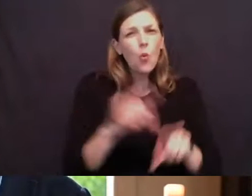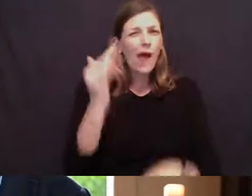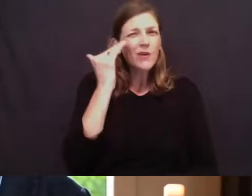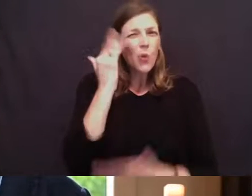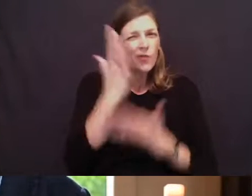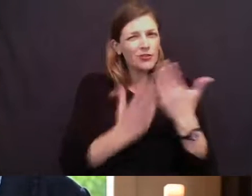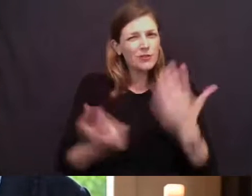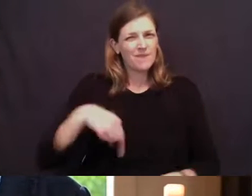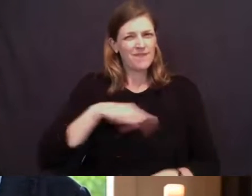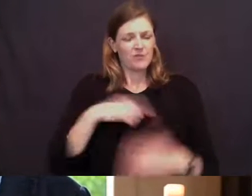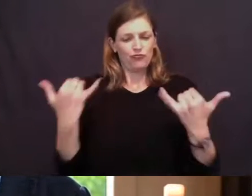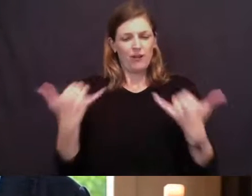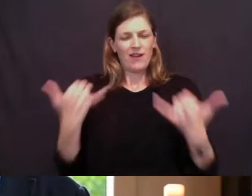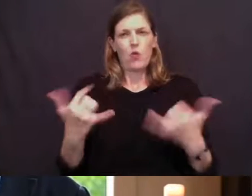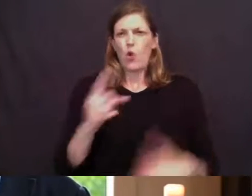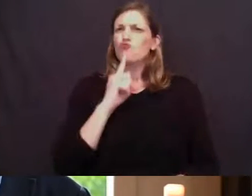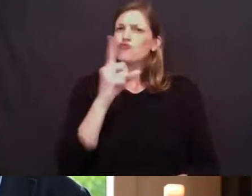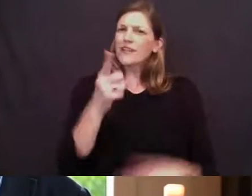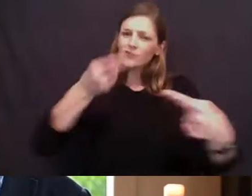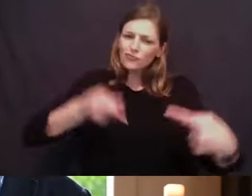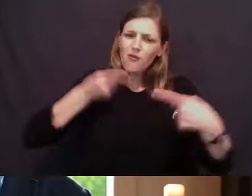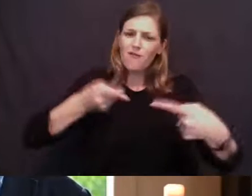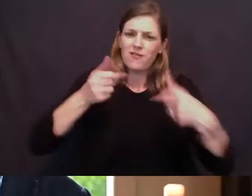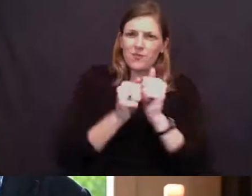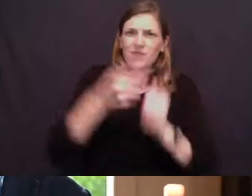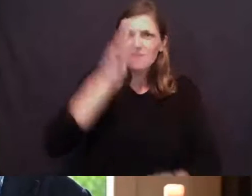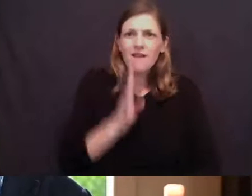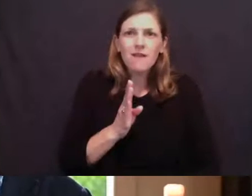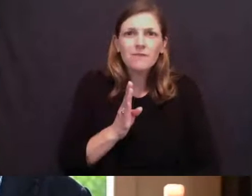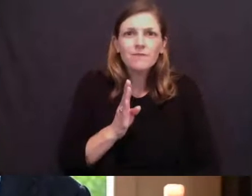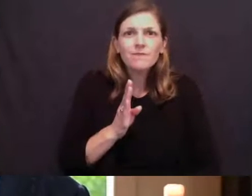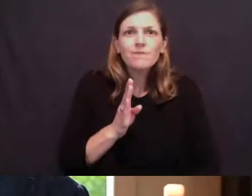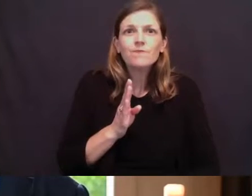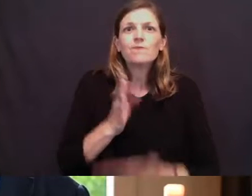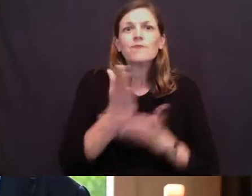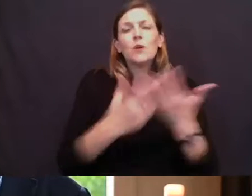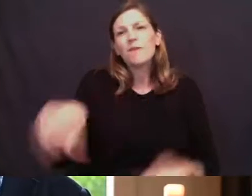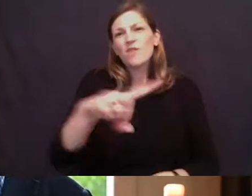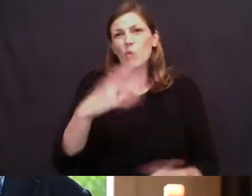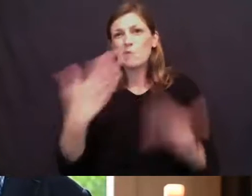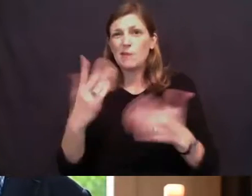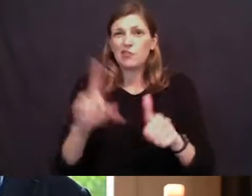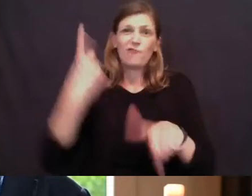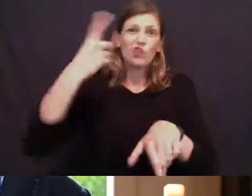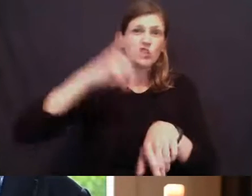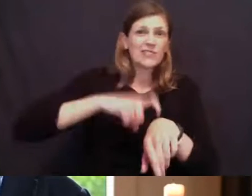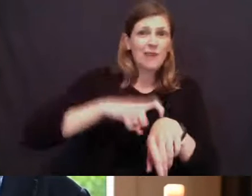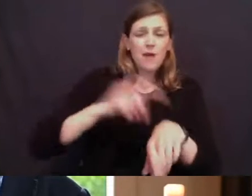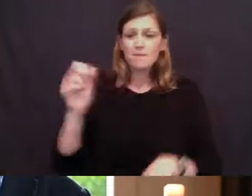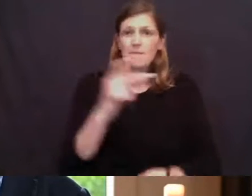of us right now who really struggle with God. There's some of you who maybe this is your first time